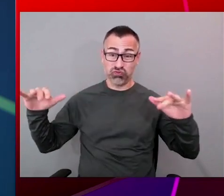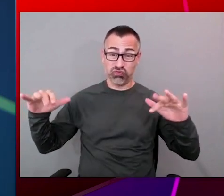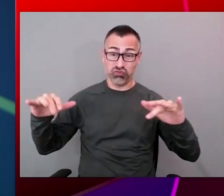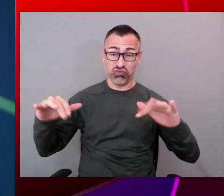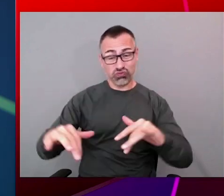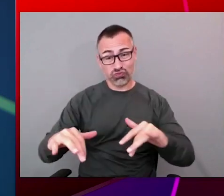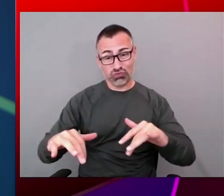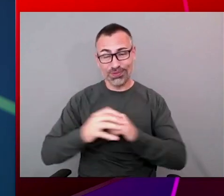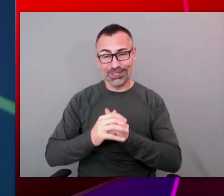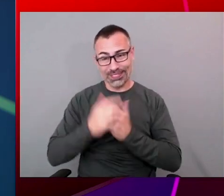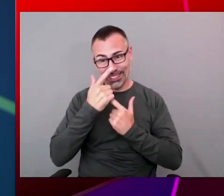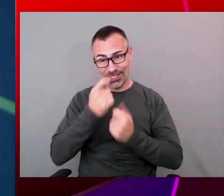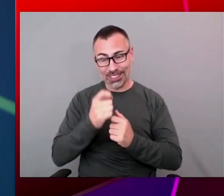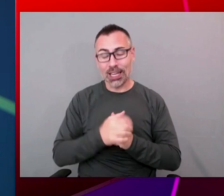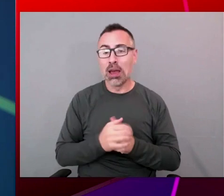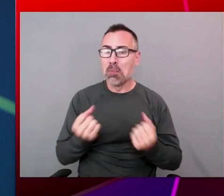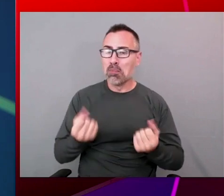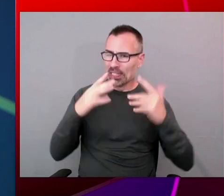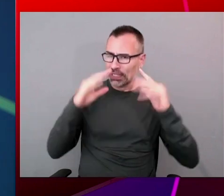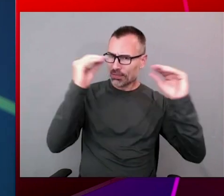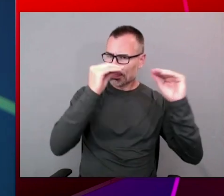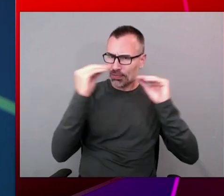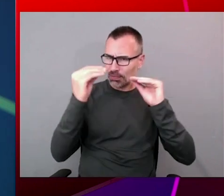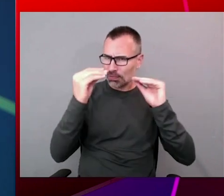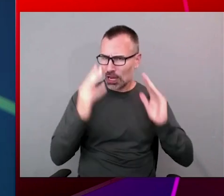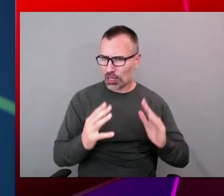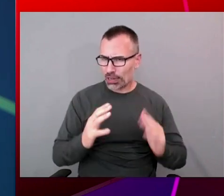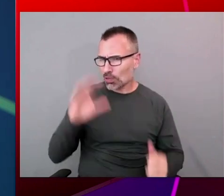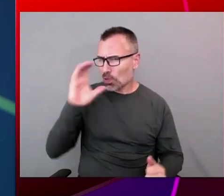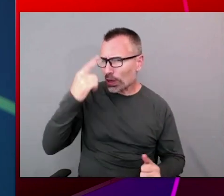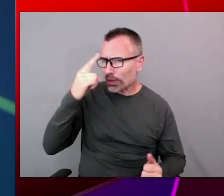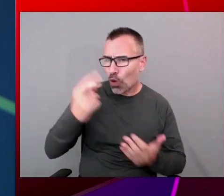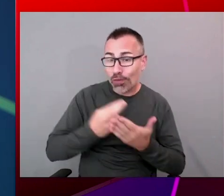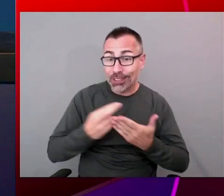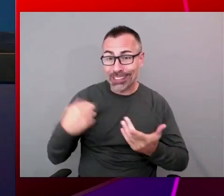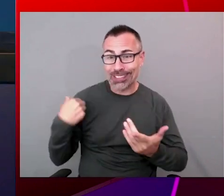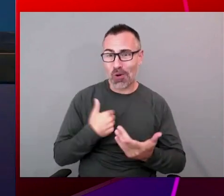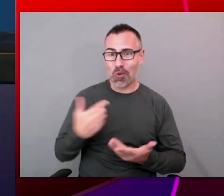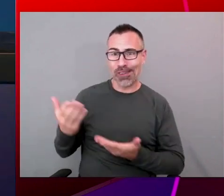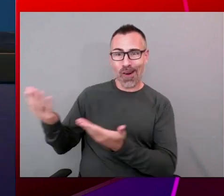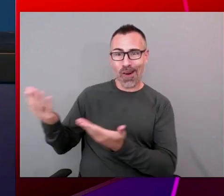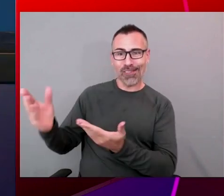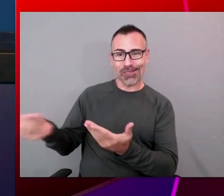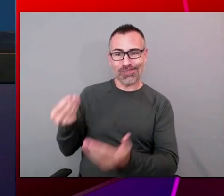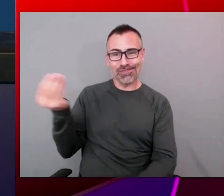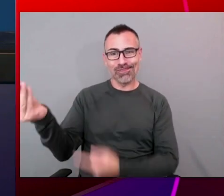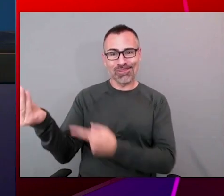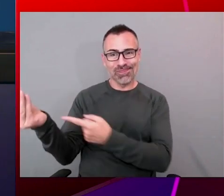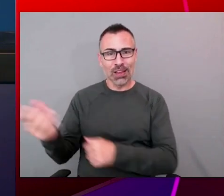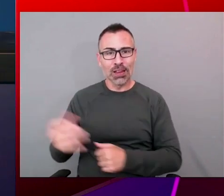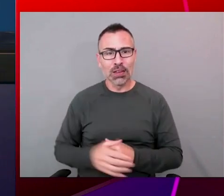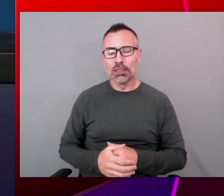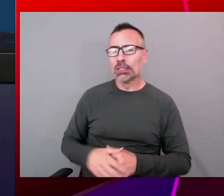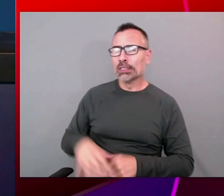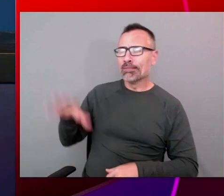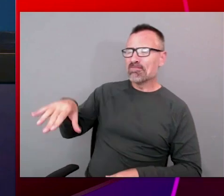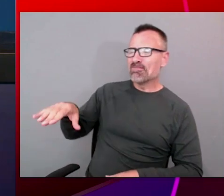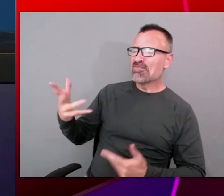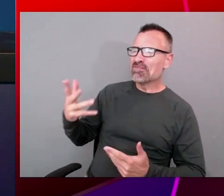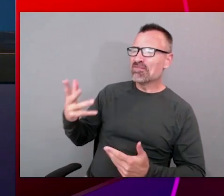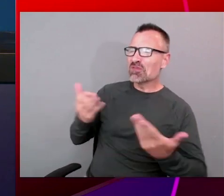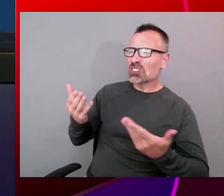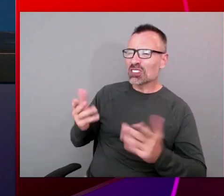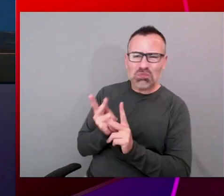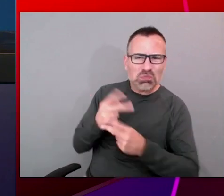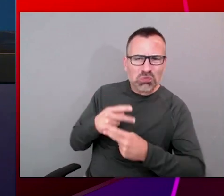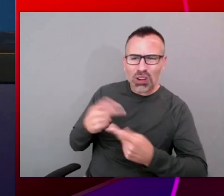really looking for the resources that we're offering. Yeah, so what kind of services or products does AWS Machine